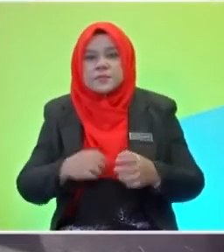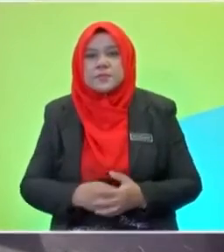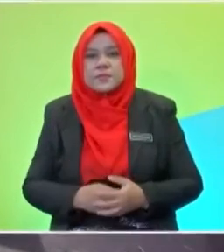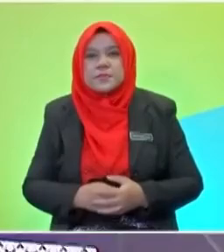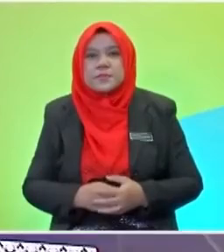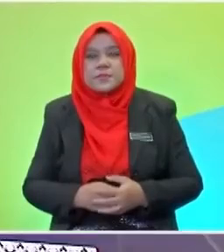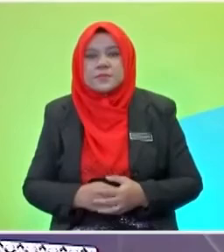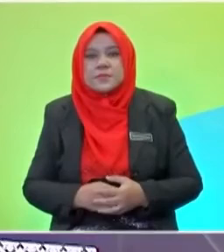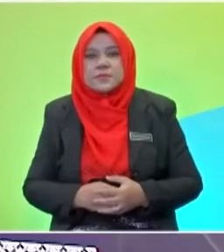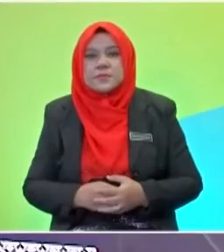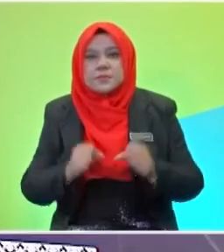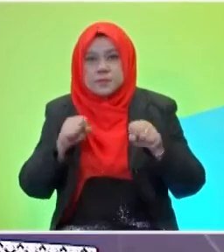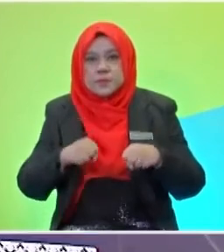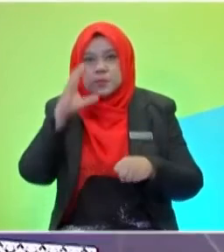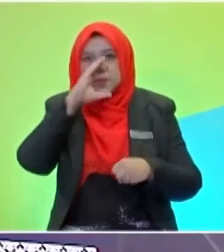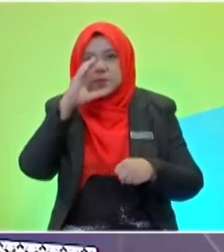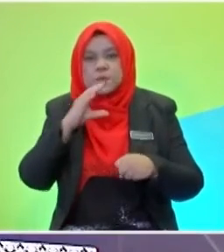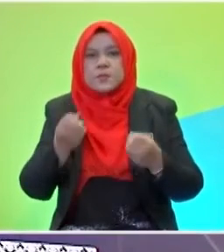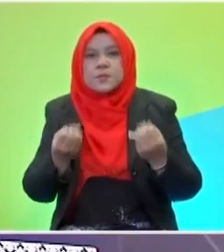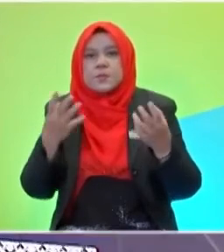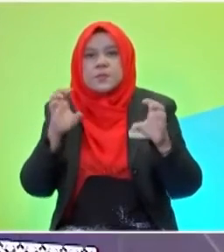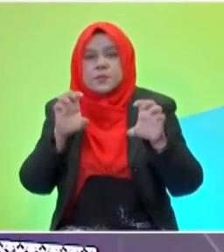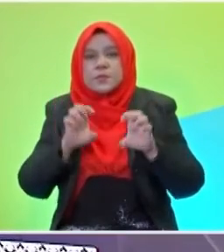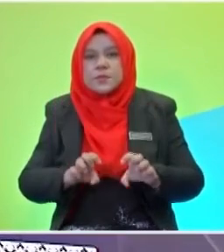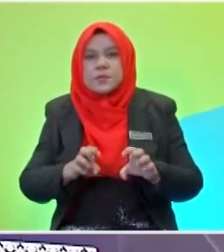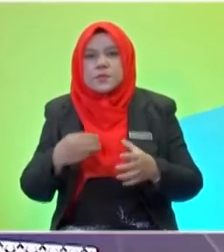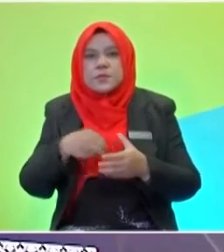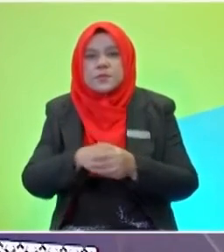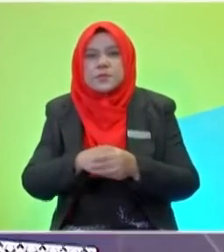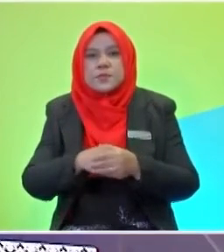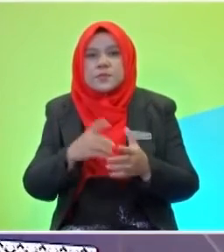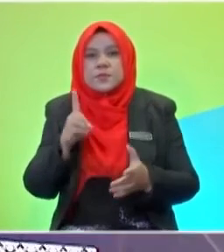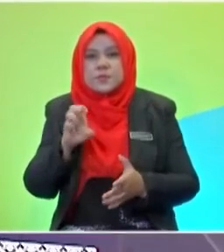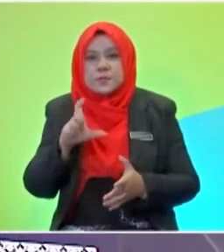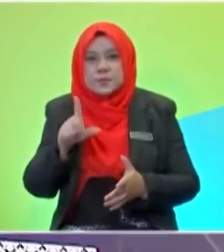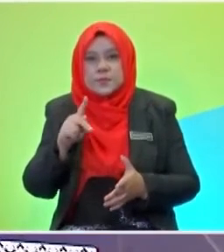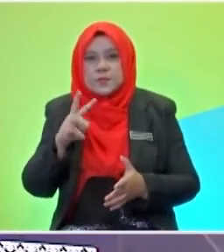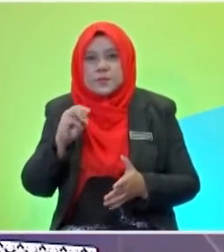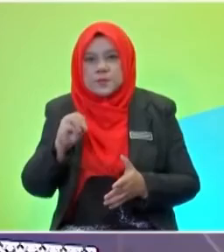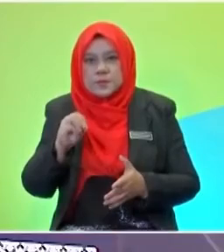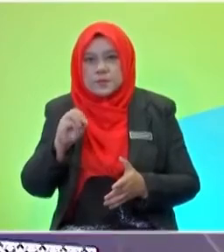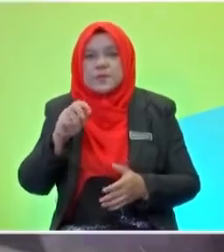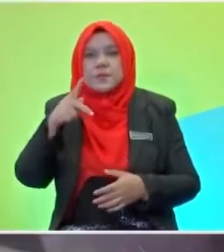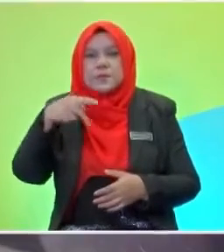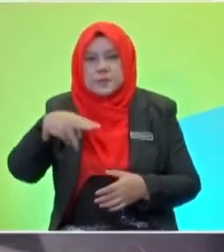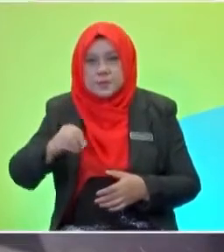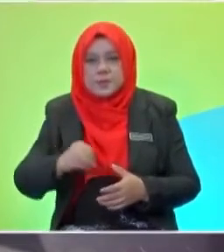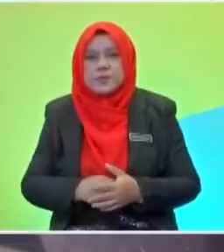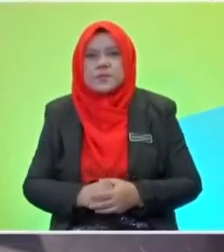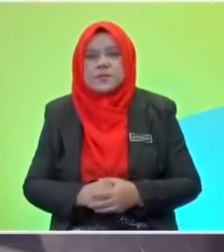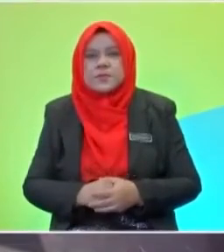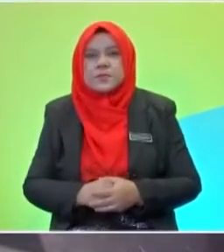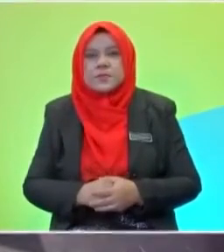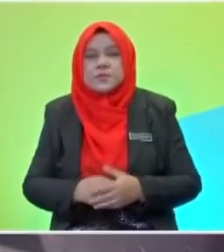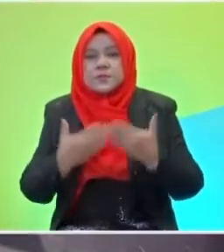To do more exercises, you can find a lot of exercises in Delima KPM website. Delima KPM website. Well, with that,